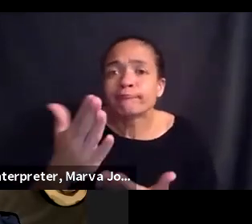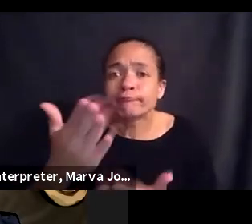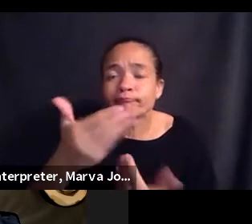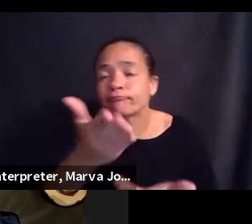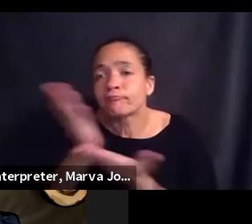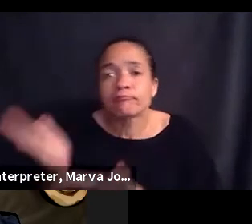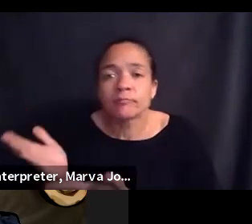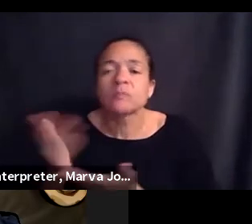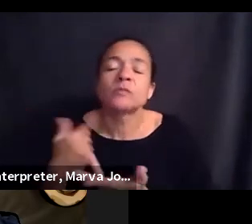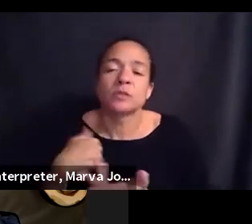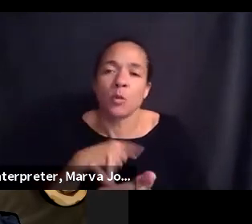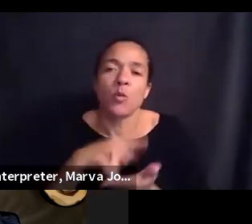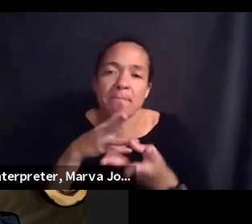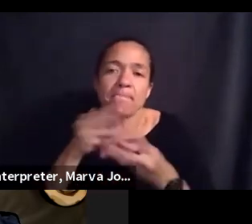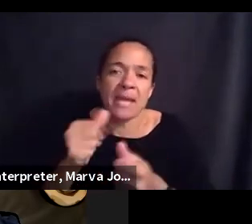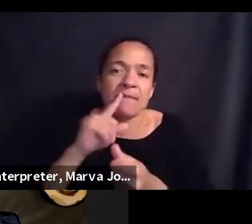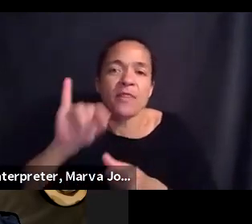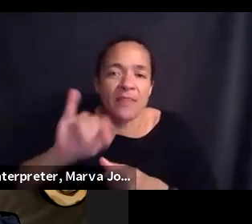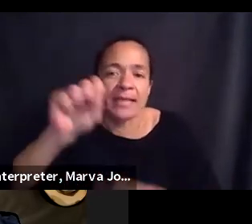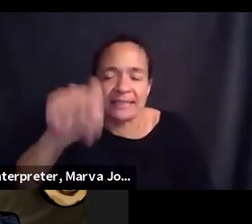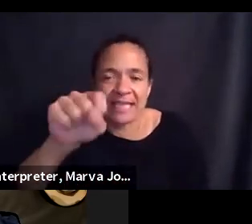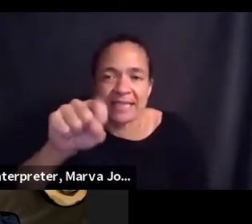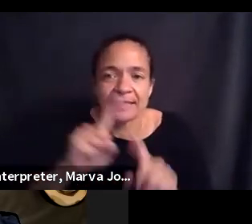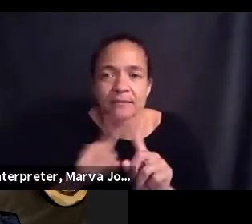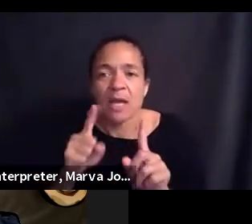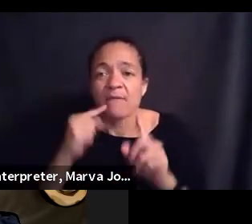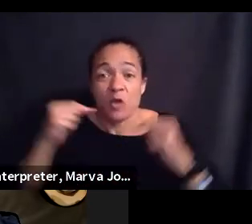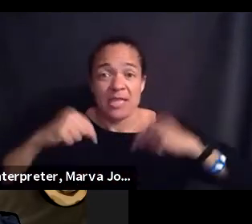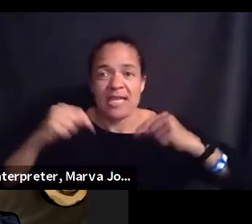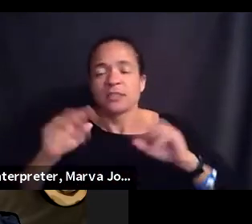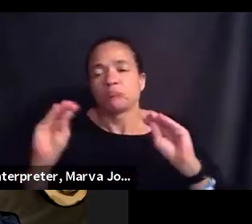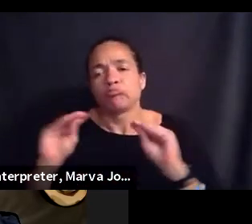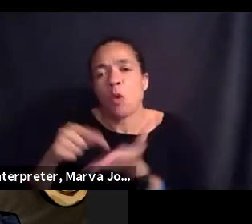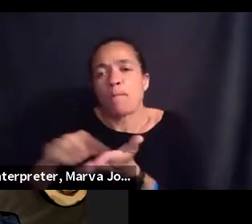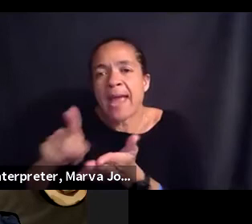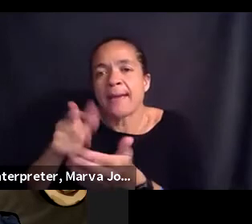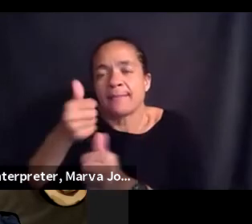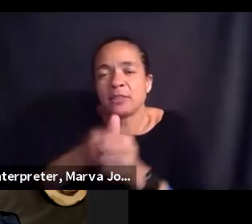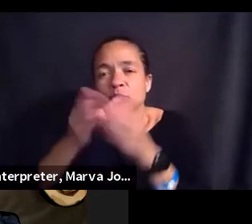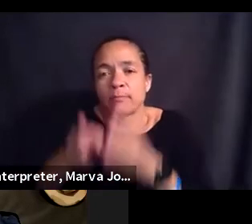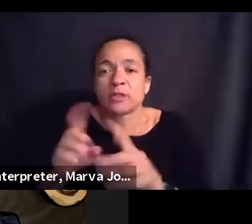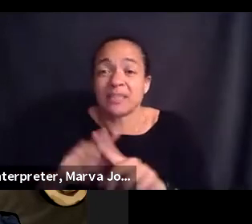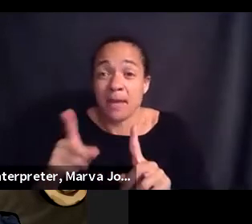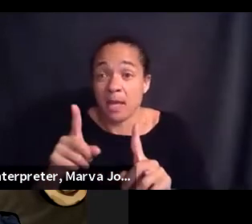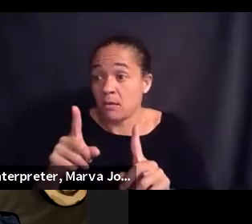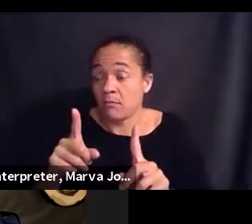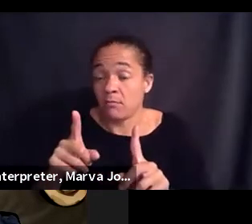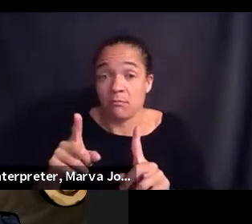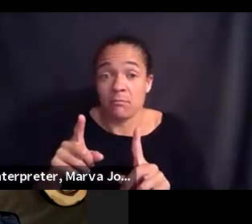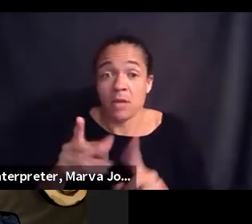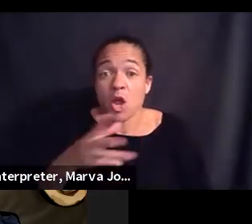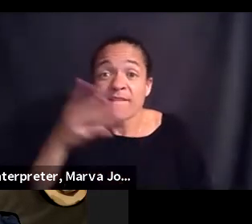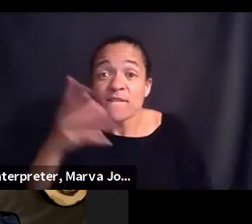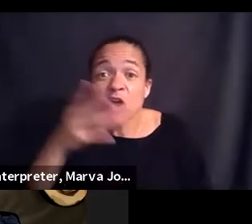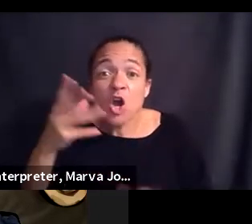And so we obviously covered all of that. But for these rounds, they weren't compensated, but we're definitely not against, you know, say a farmer's market gift